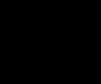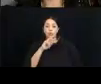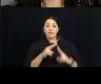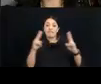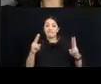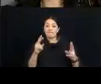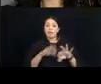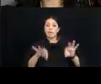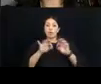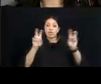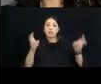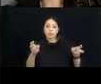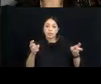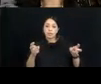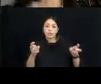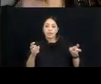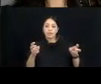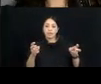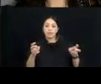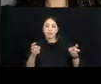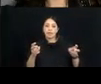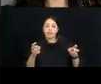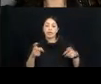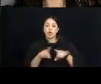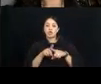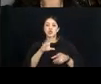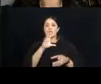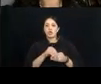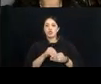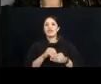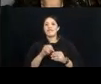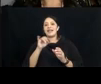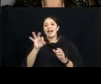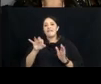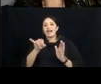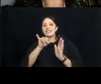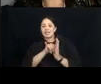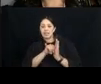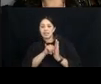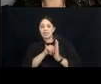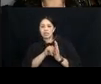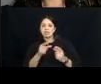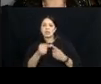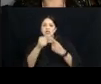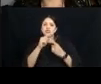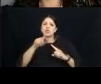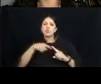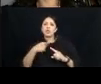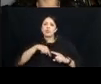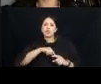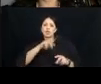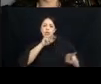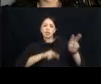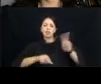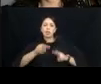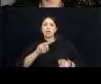topic when it comes to also inclusion of identity, especially when we look at Chicana and Chicano.